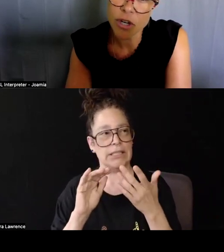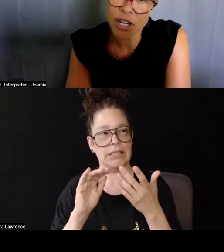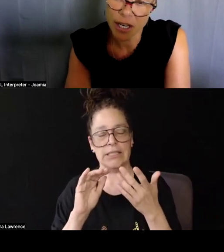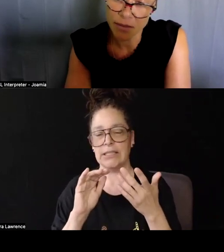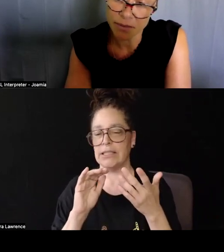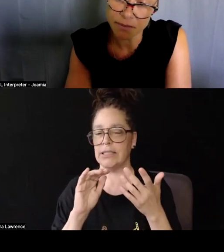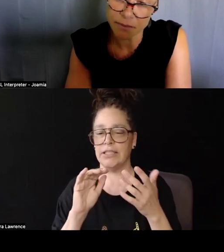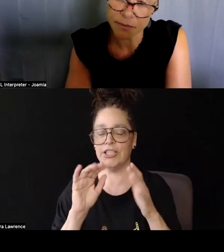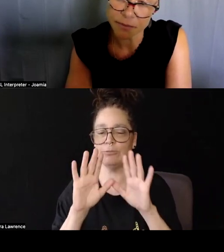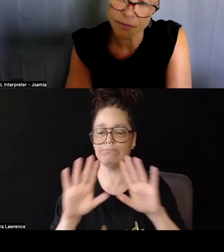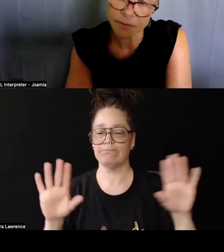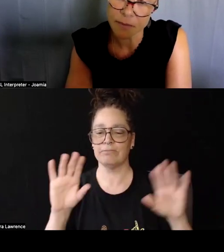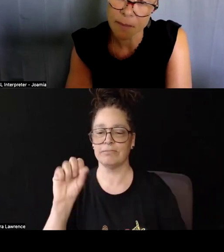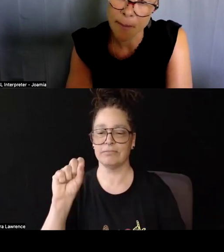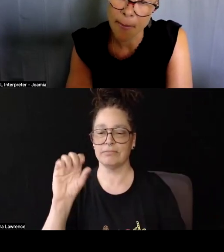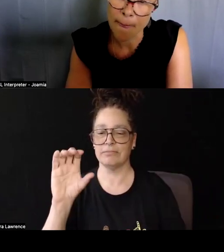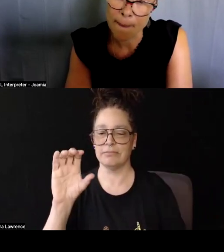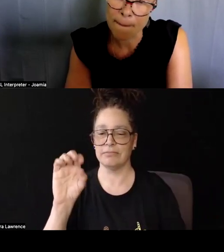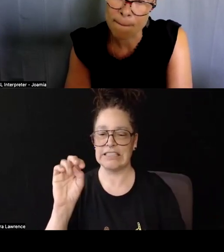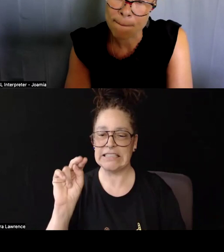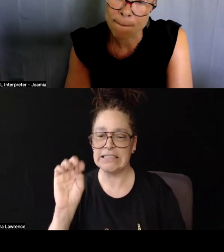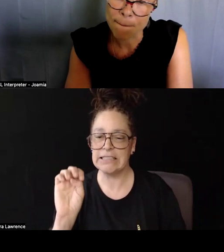Your community,